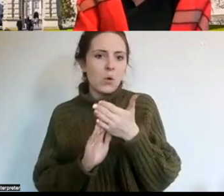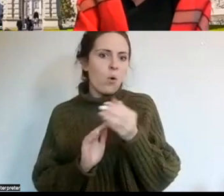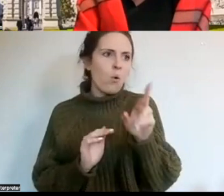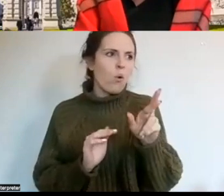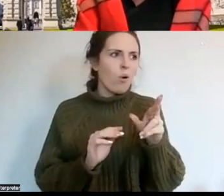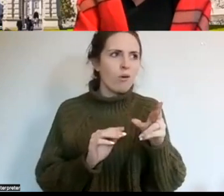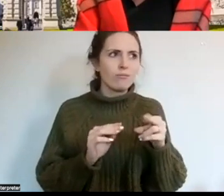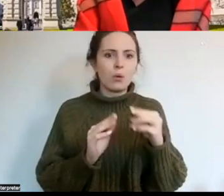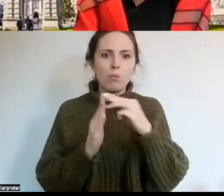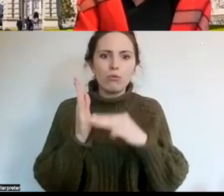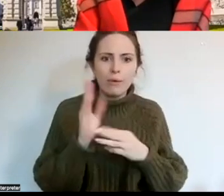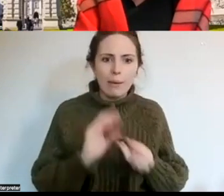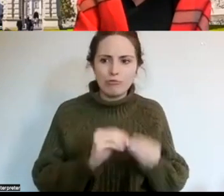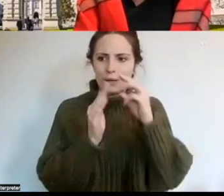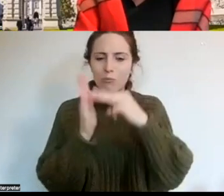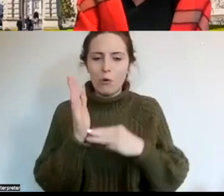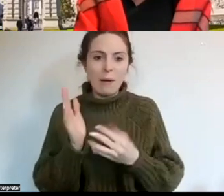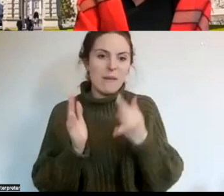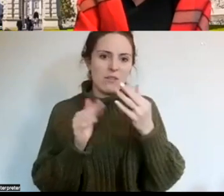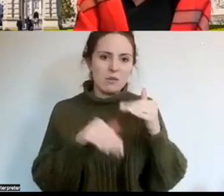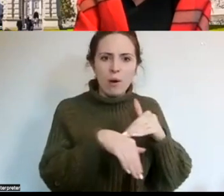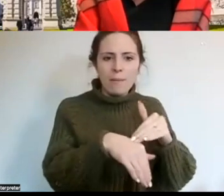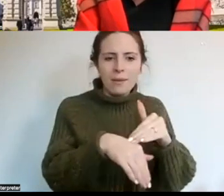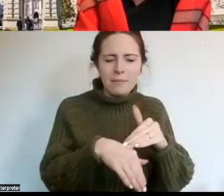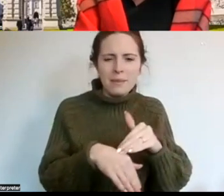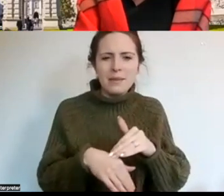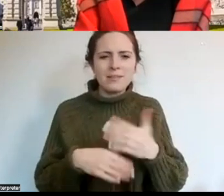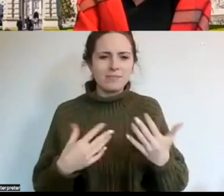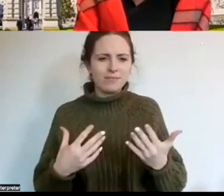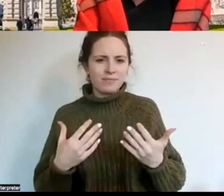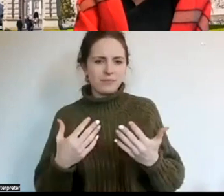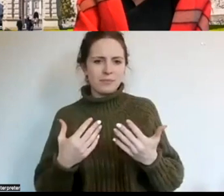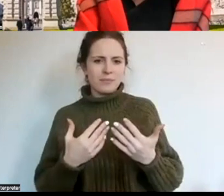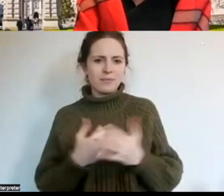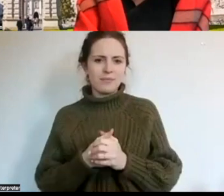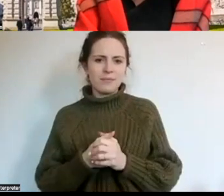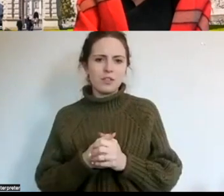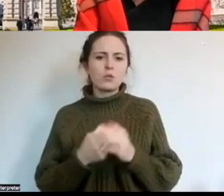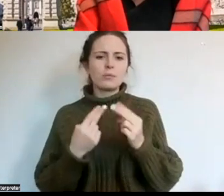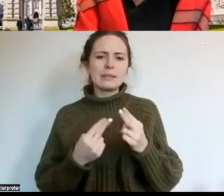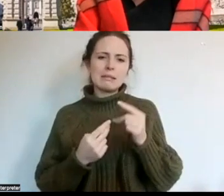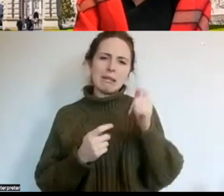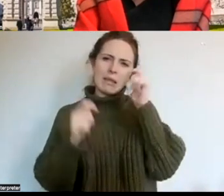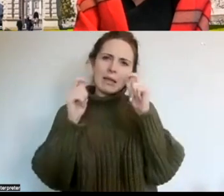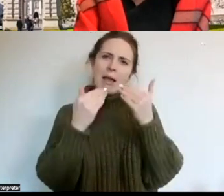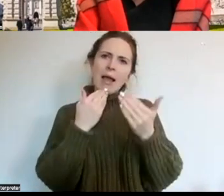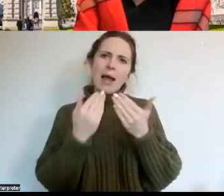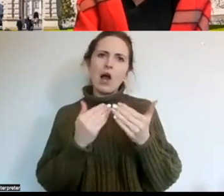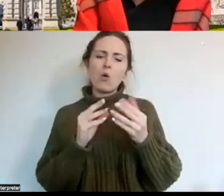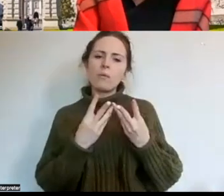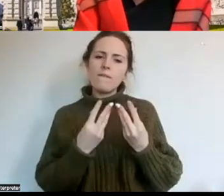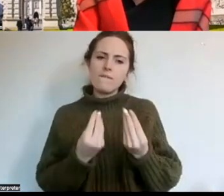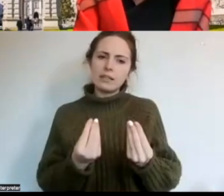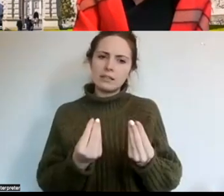we look at problems, and how do we utilize resources in new and creative ways that don't necessarily